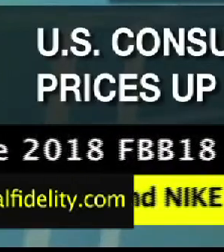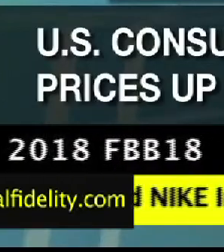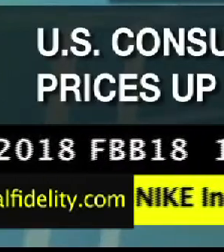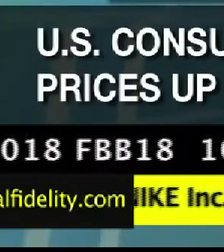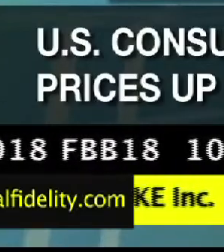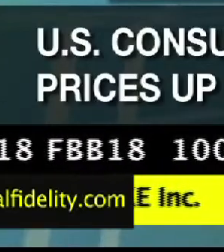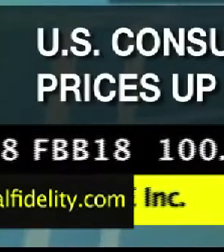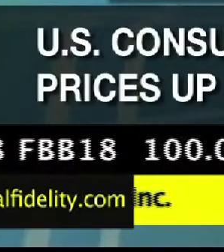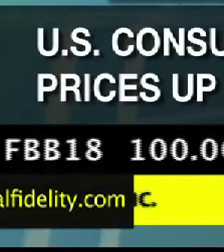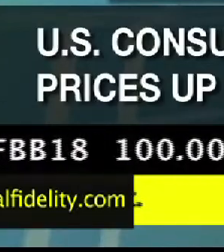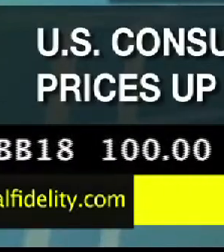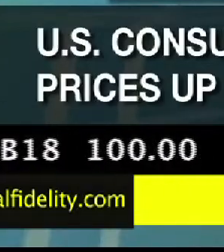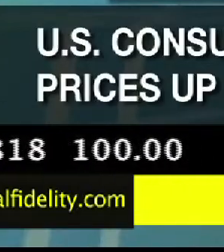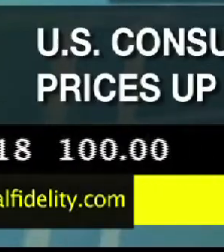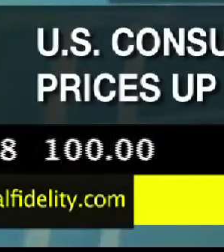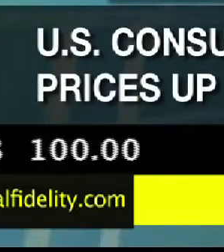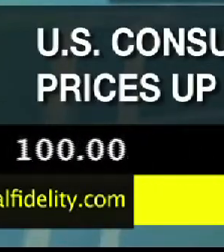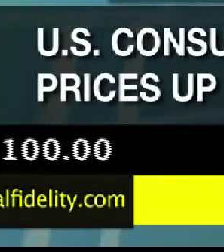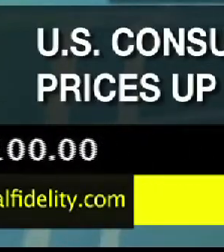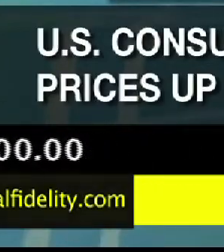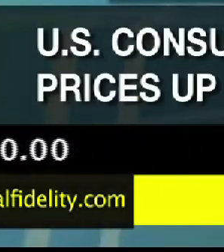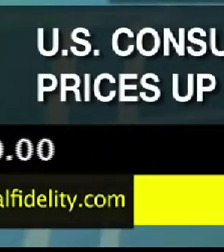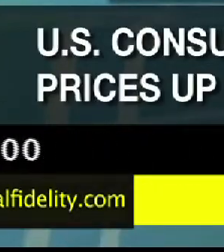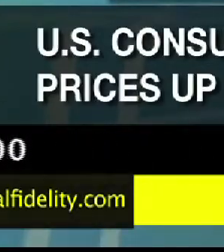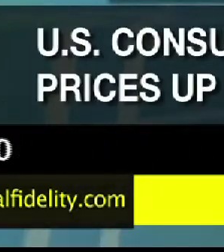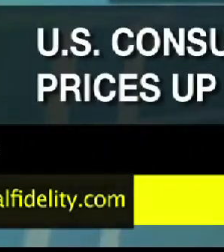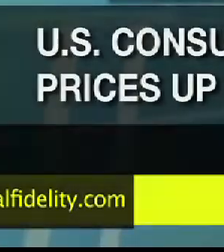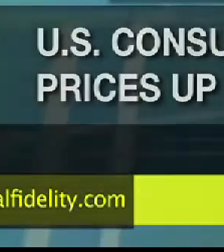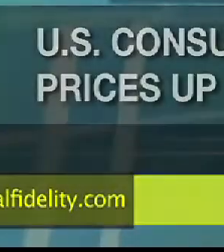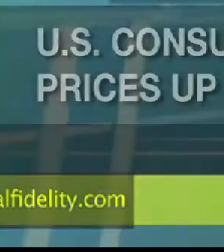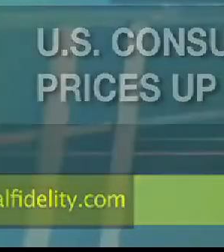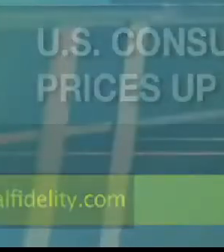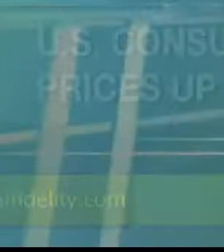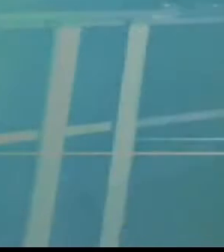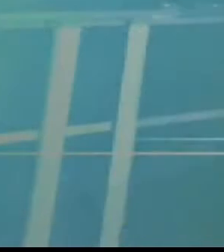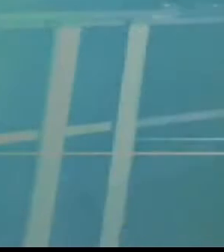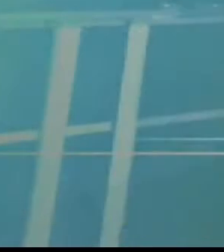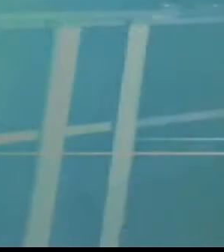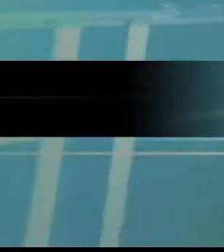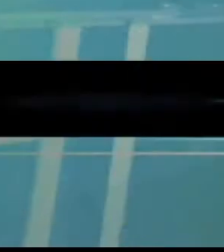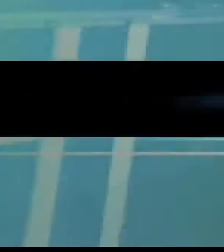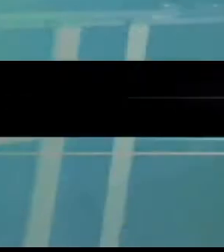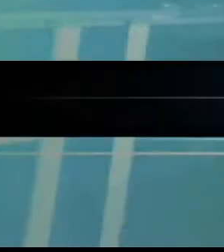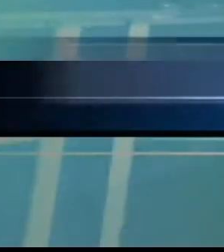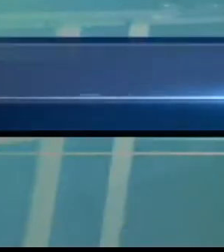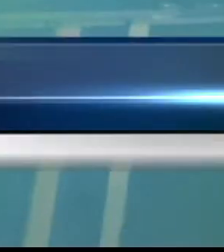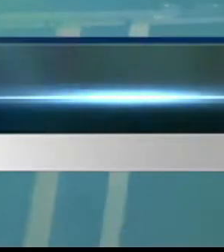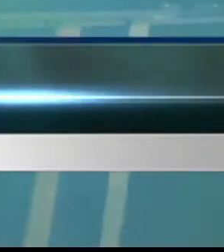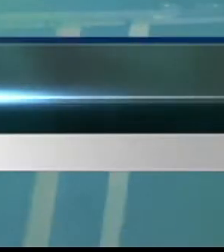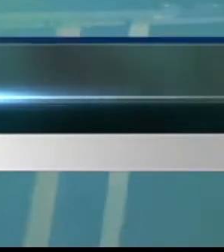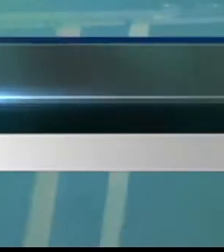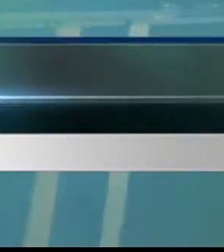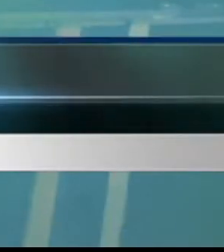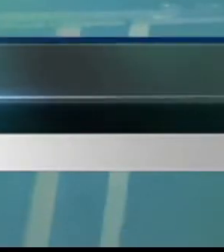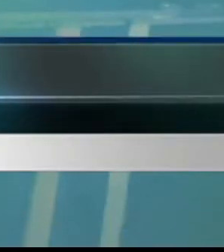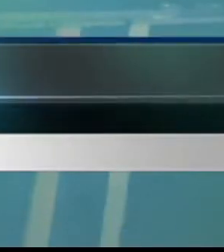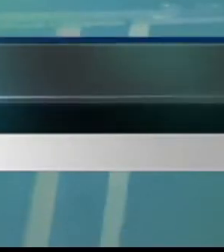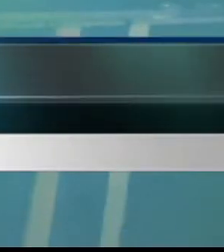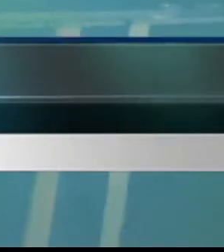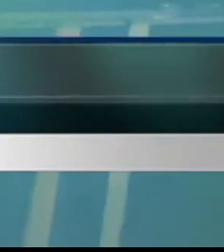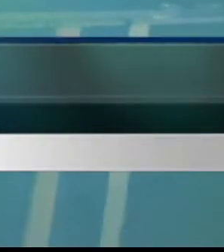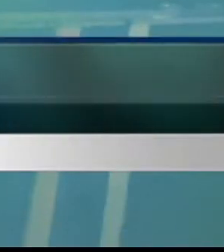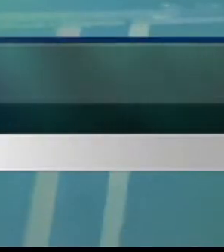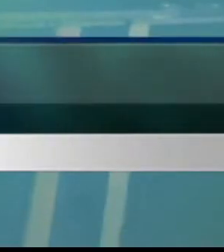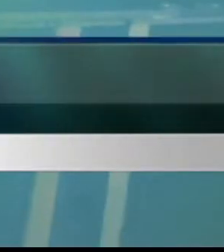food and fuel, so-called core inflation was 1.8%. This has been your Royal Fidelity Business News.